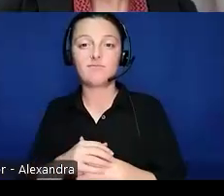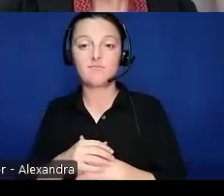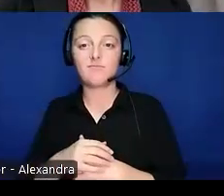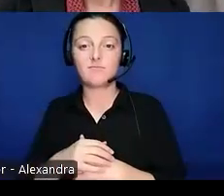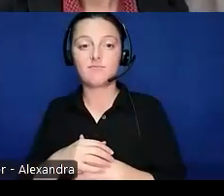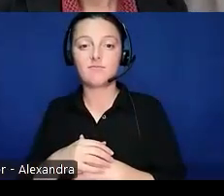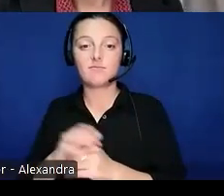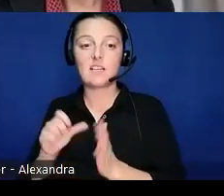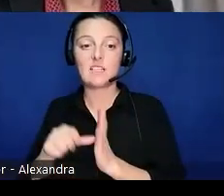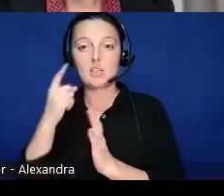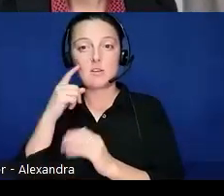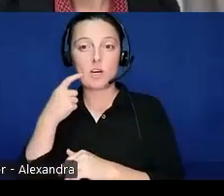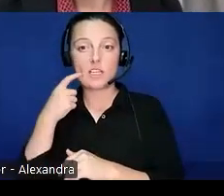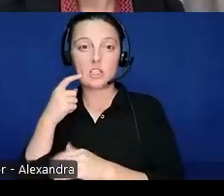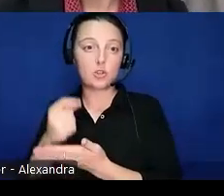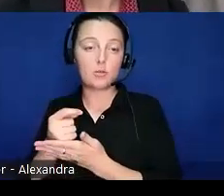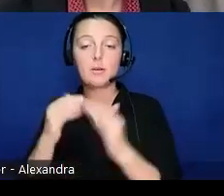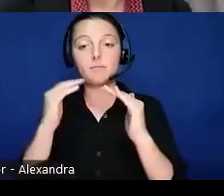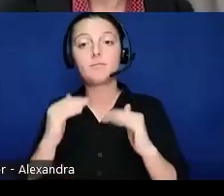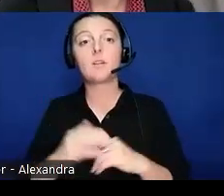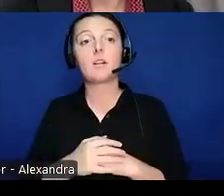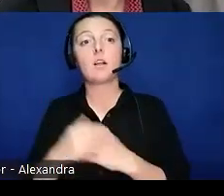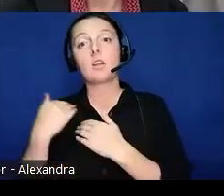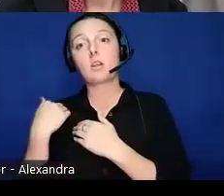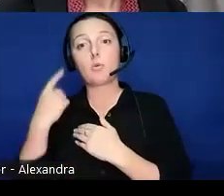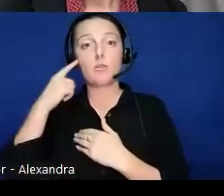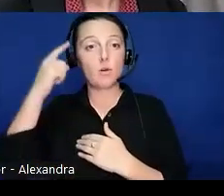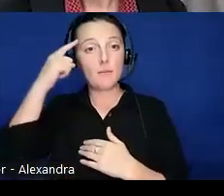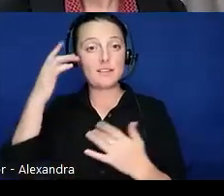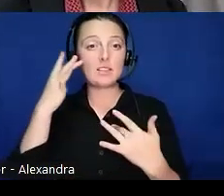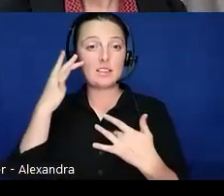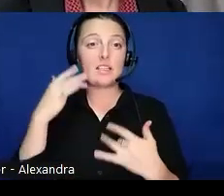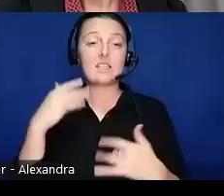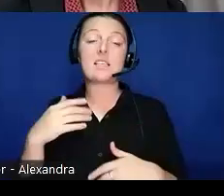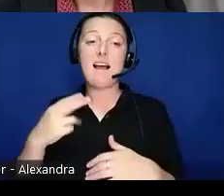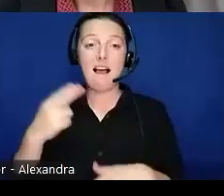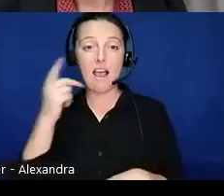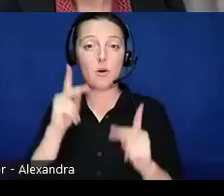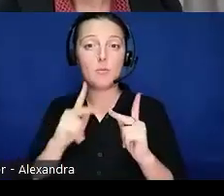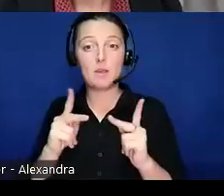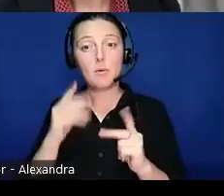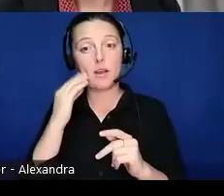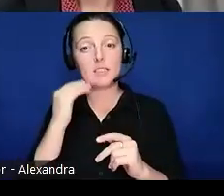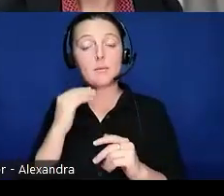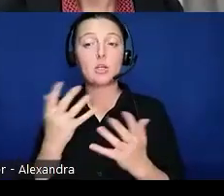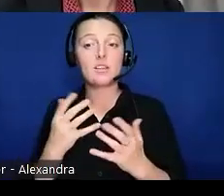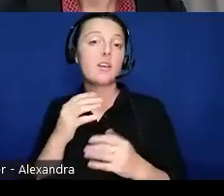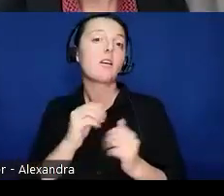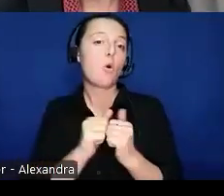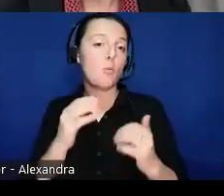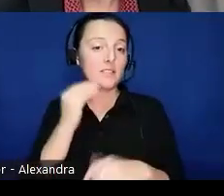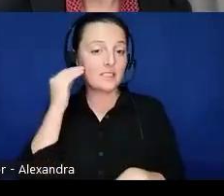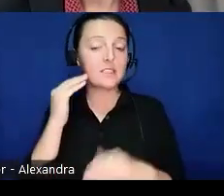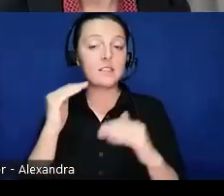The burden of mental illness is extremely high among people experiencing homelessness. There's a lot of varying numbers, and I'll just say as a caveat, these